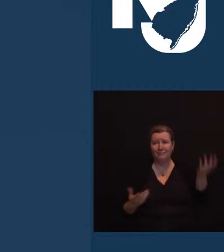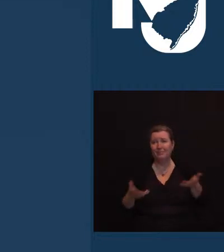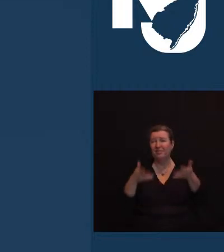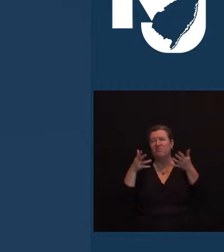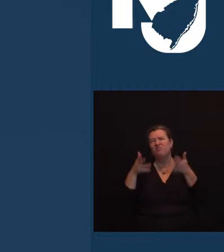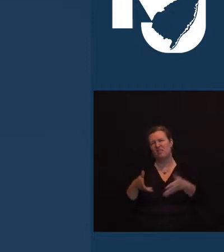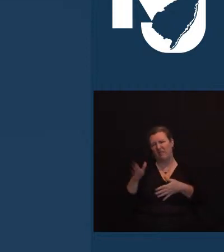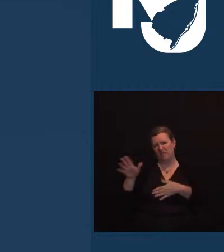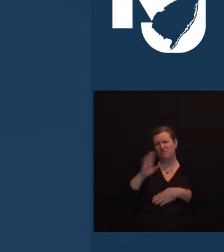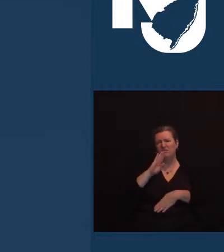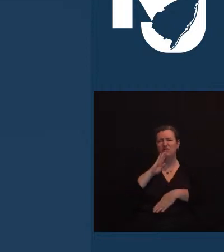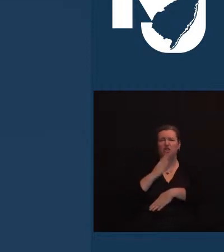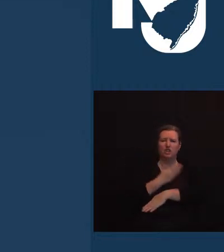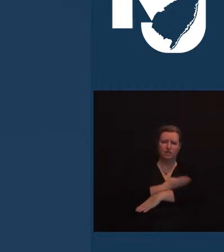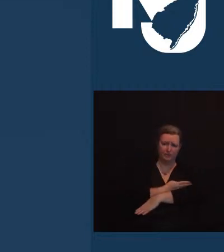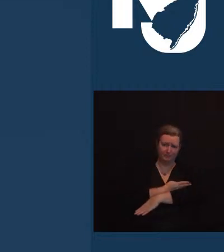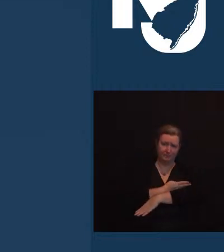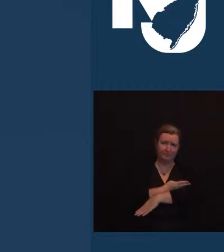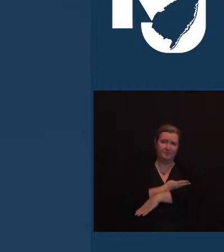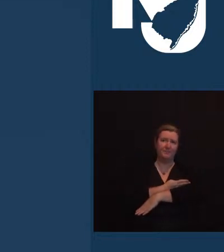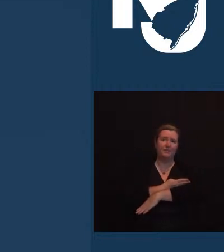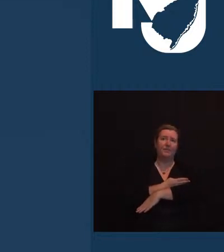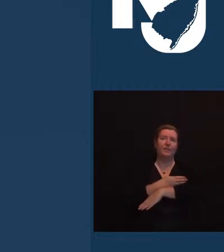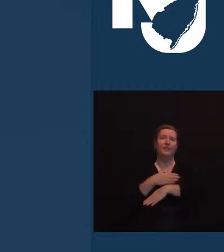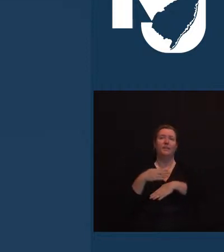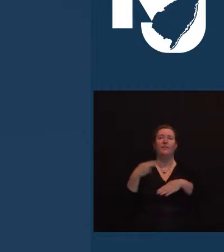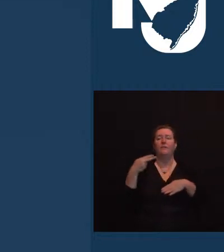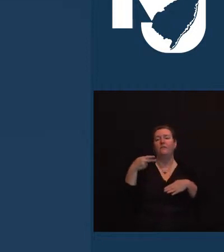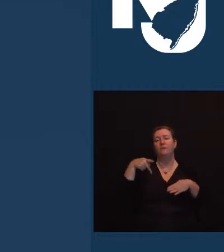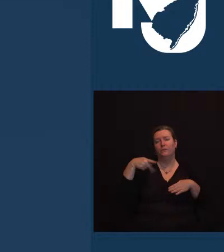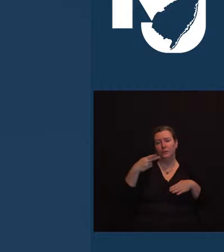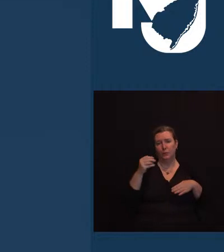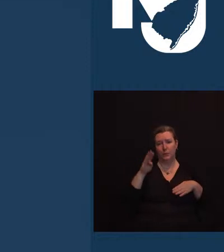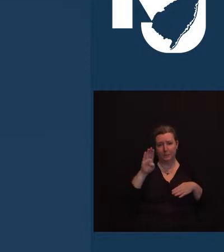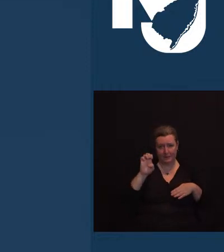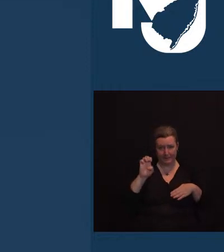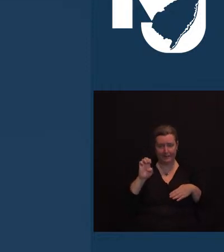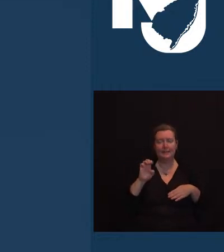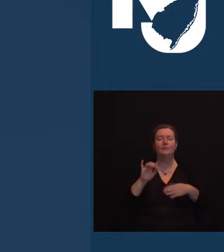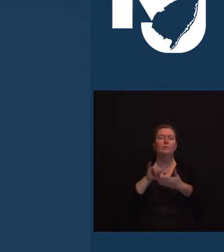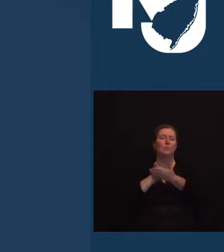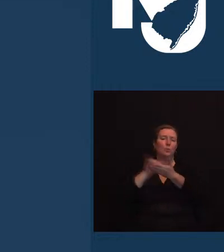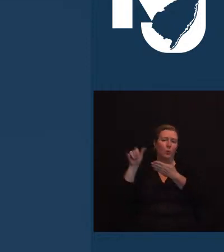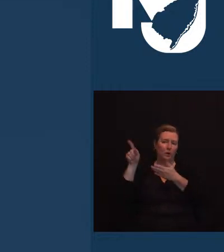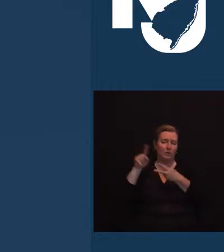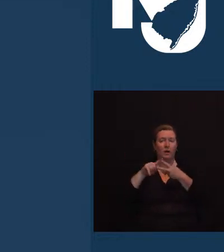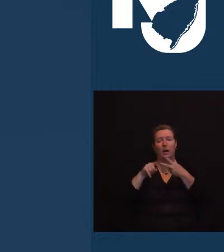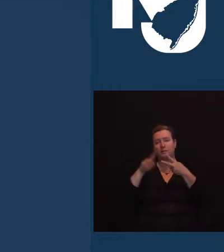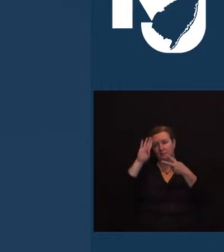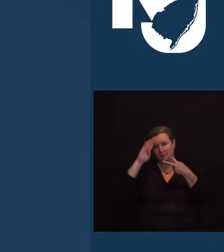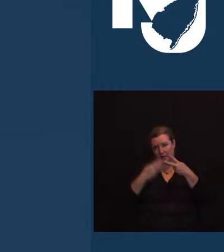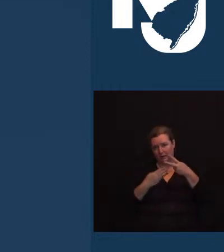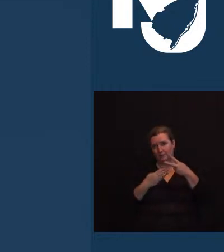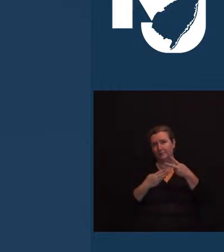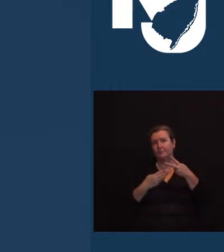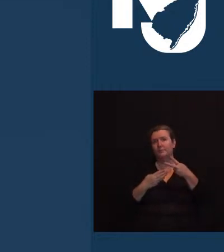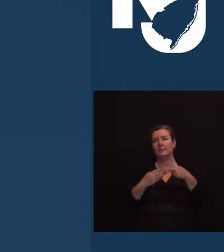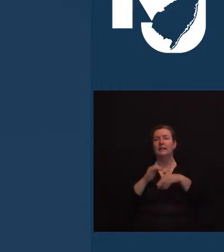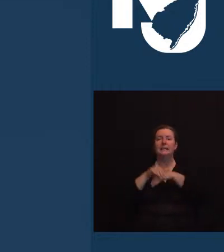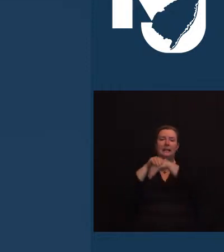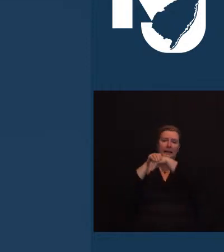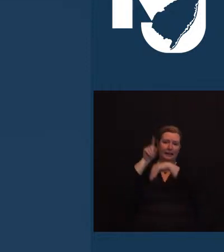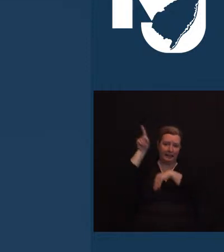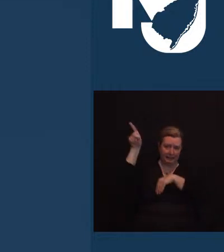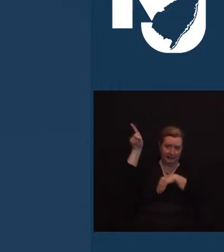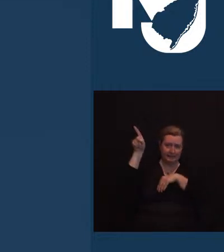who I had the great honor of speaking with a couple of weeks ago. She lives in Ithaca, New York. Her son Matthew, who lives in England, and her grandchildren,